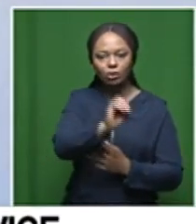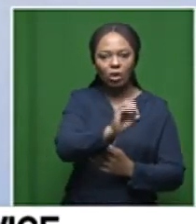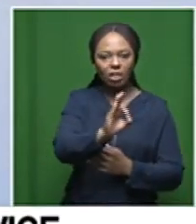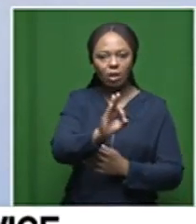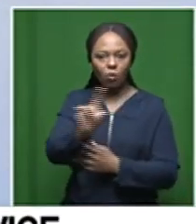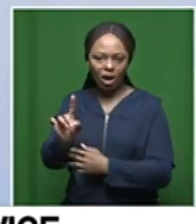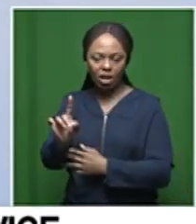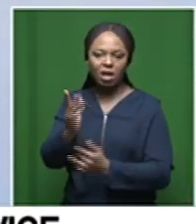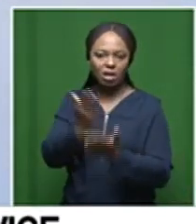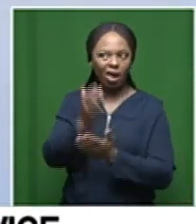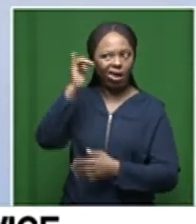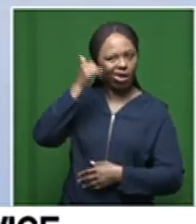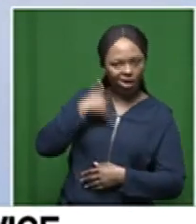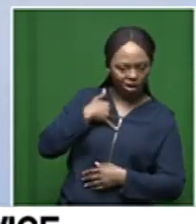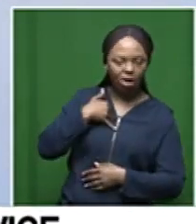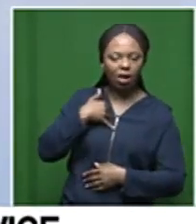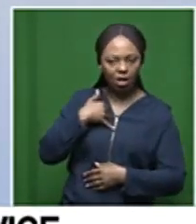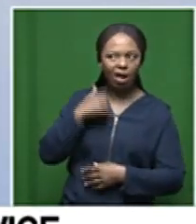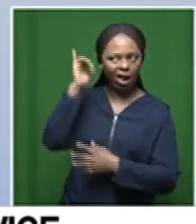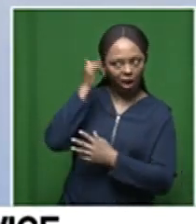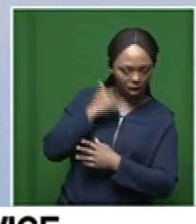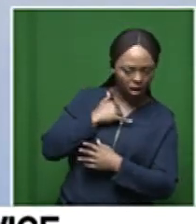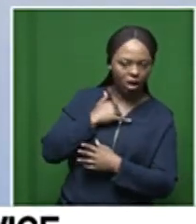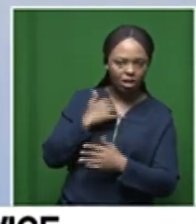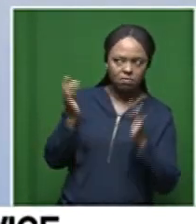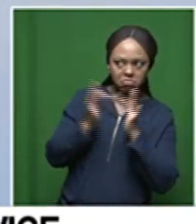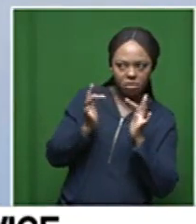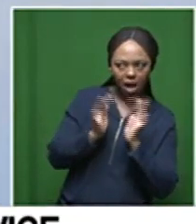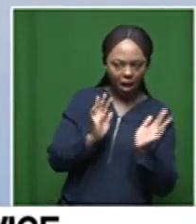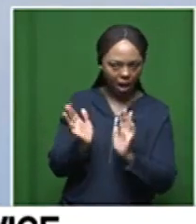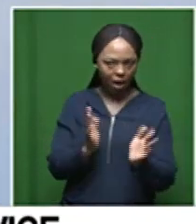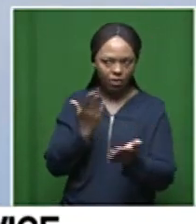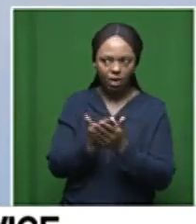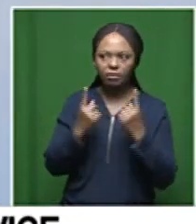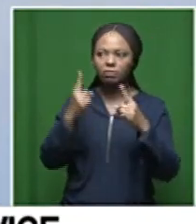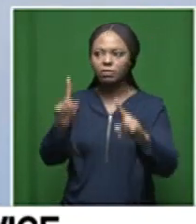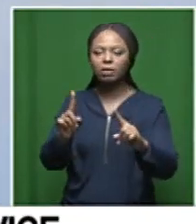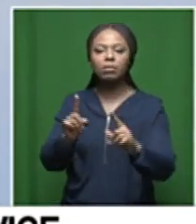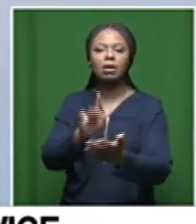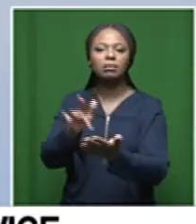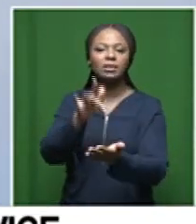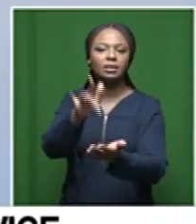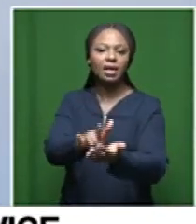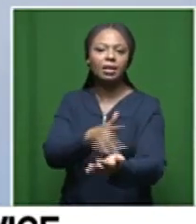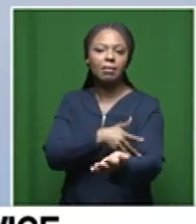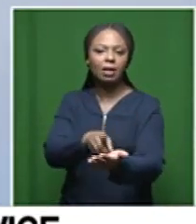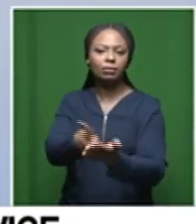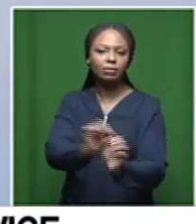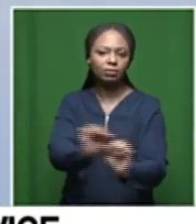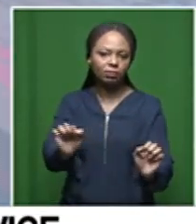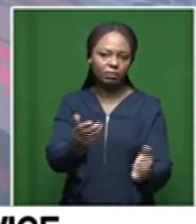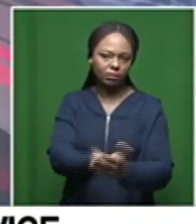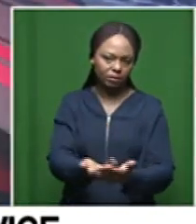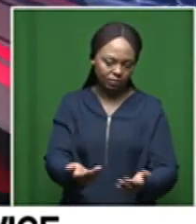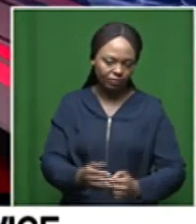031, where they can reach us and find out about any site where they can actually go and donate. Well, thanks for that